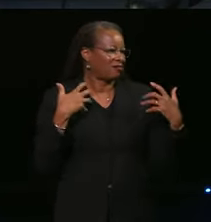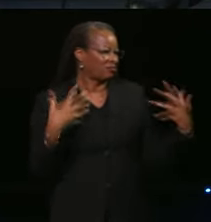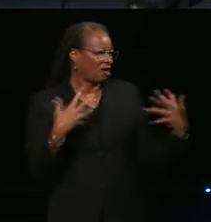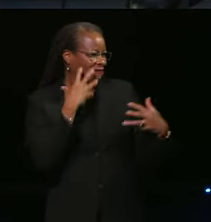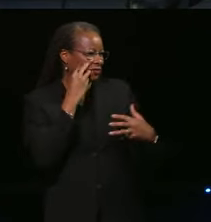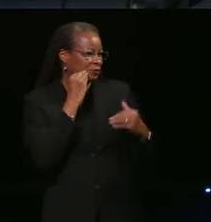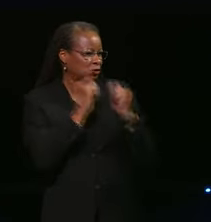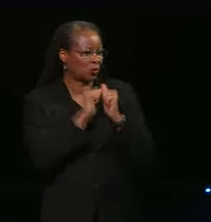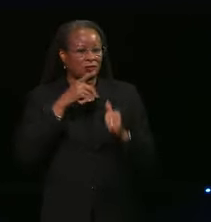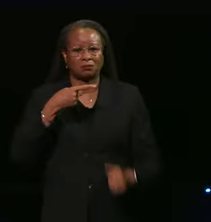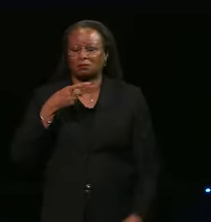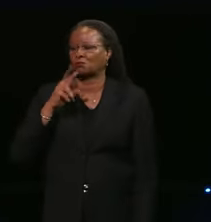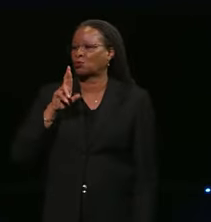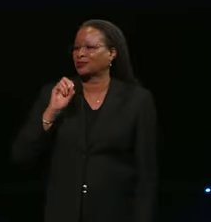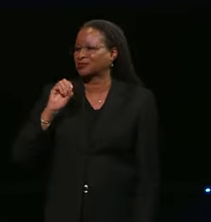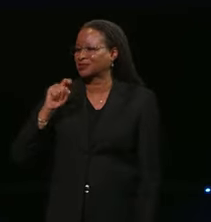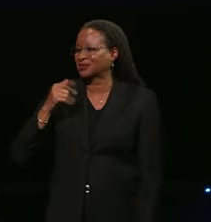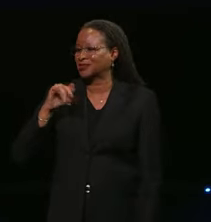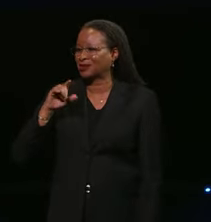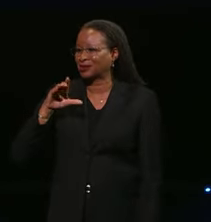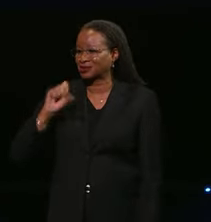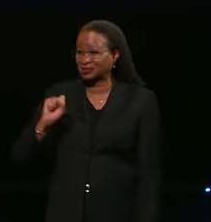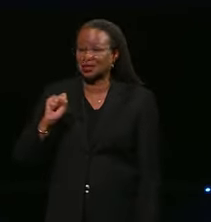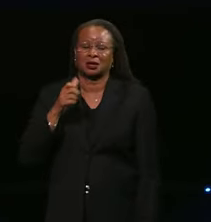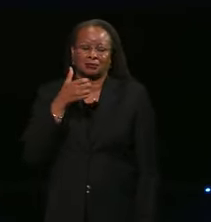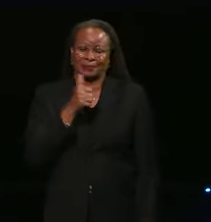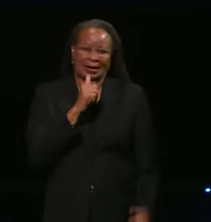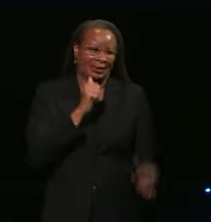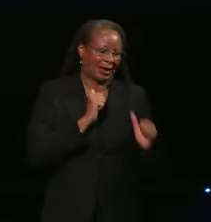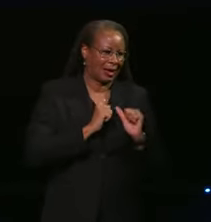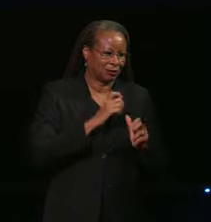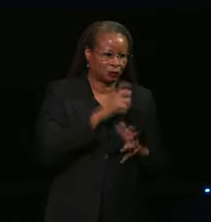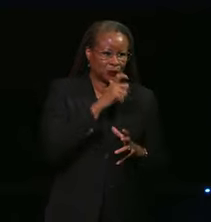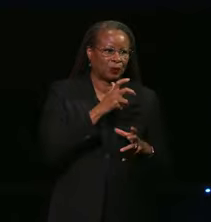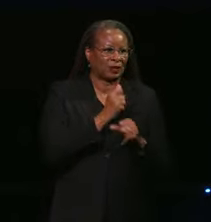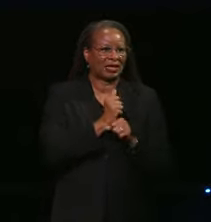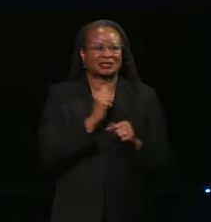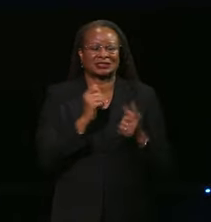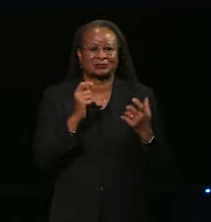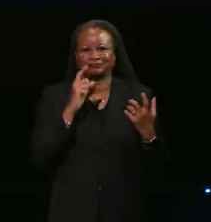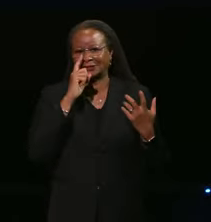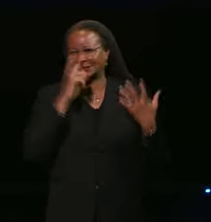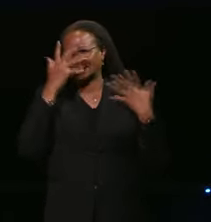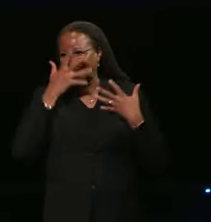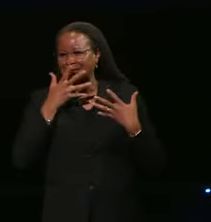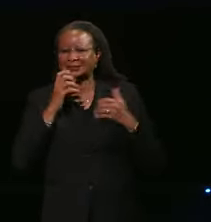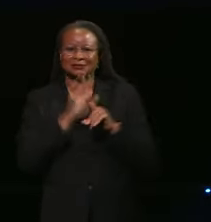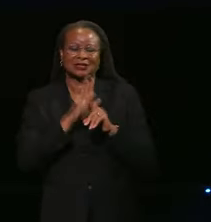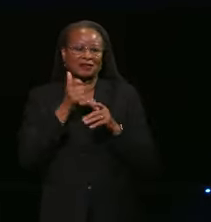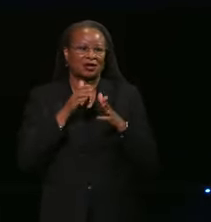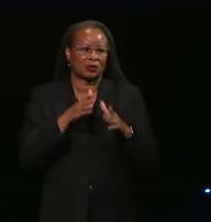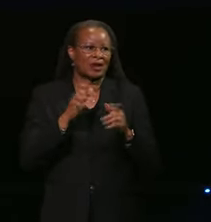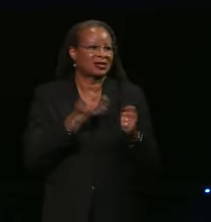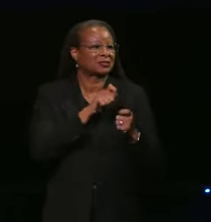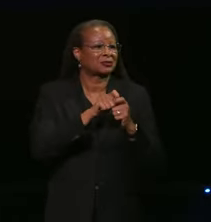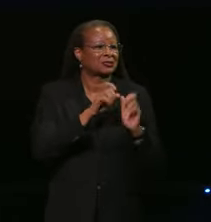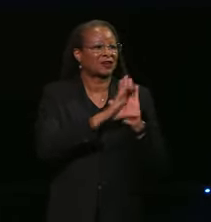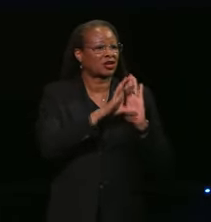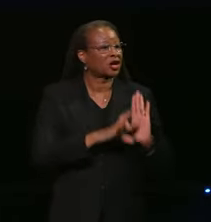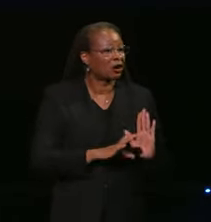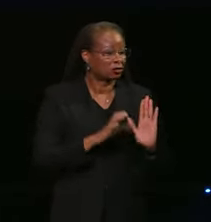prosthetics, which is, you know, any actor that gets to sort of disguise himself in any way, especially a character